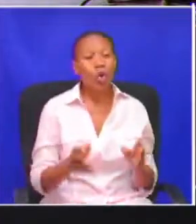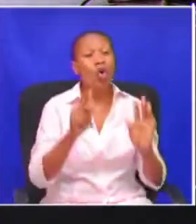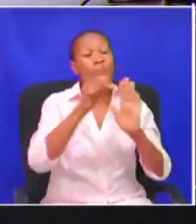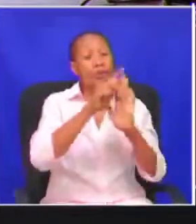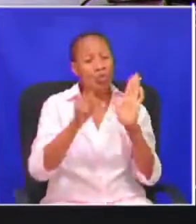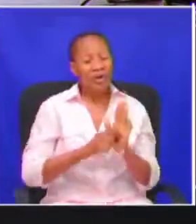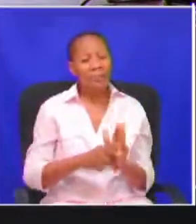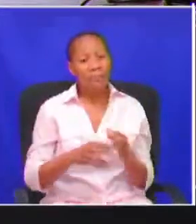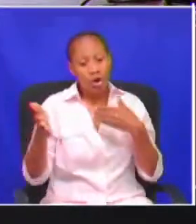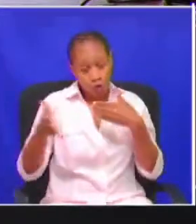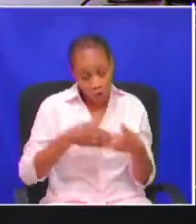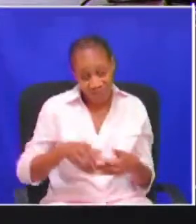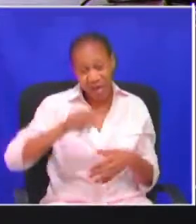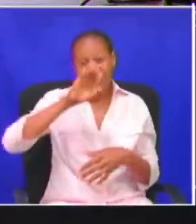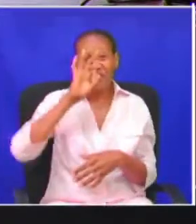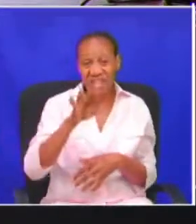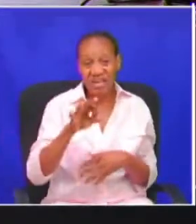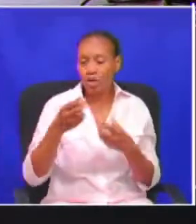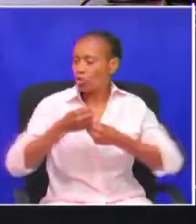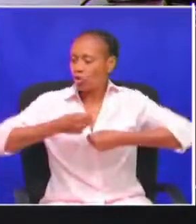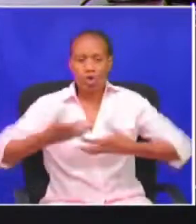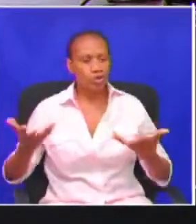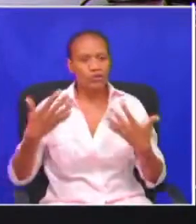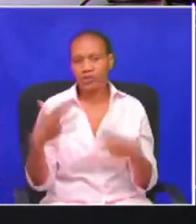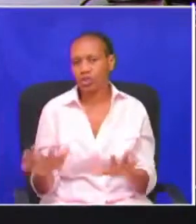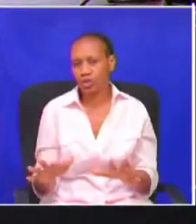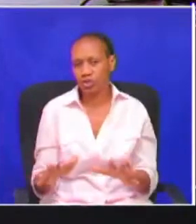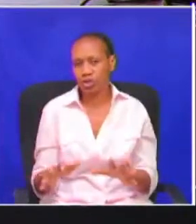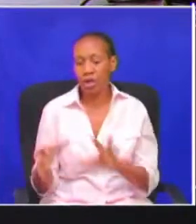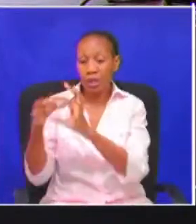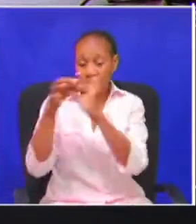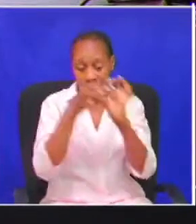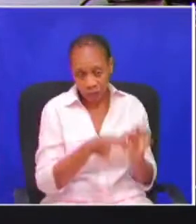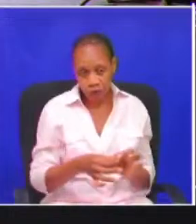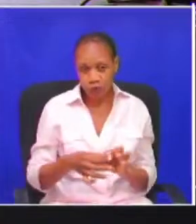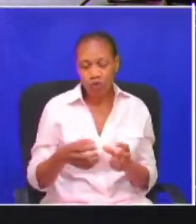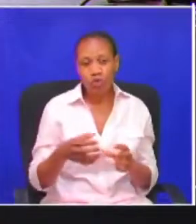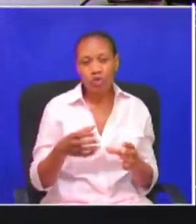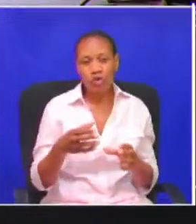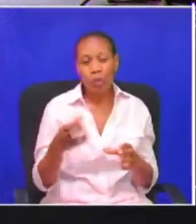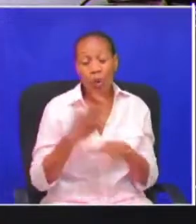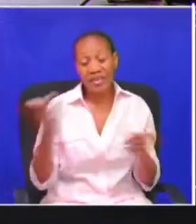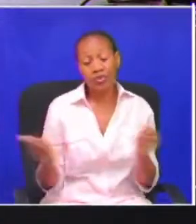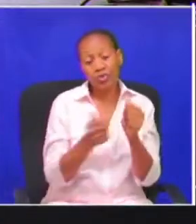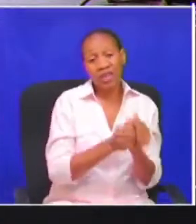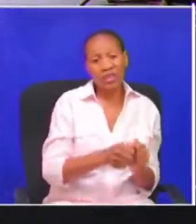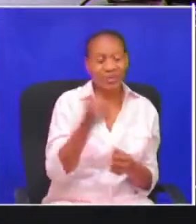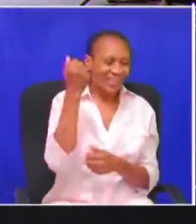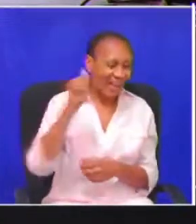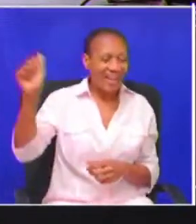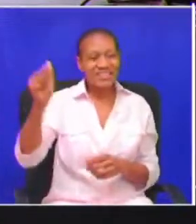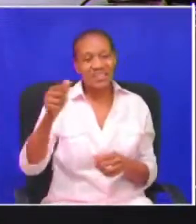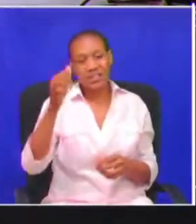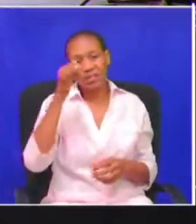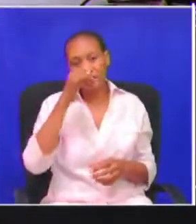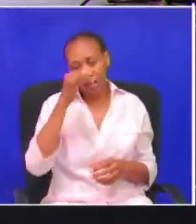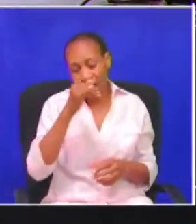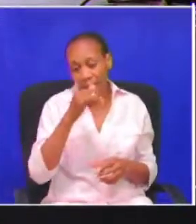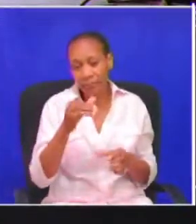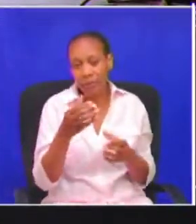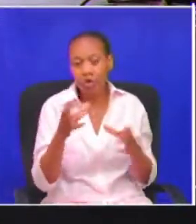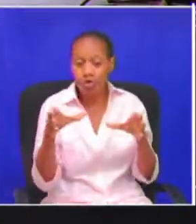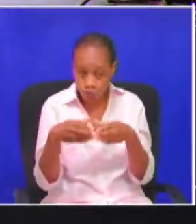3 has now been launched, integrating the anti-gang unit and intelligence components